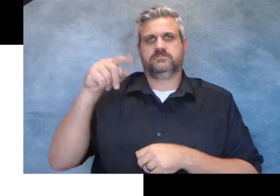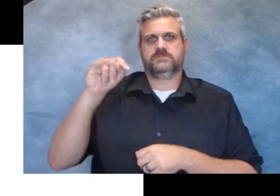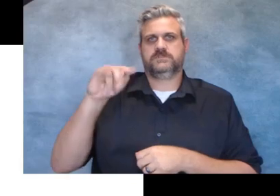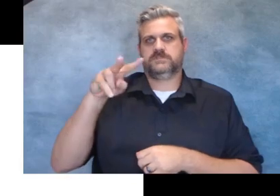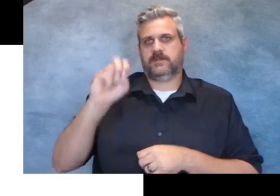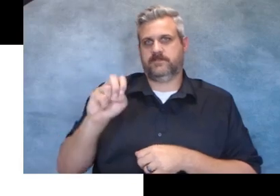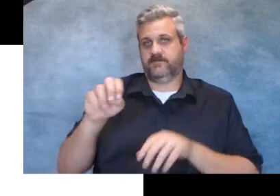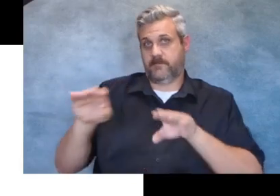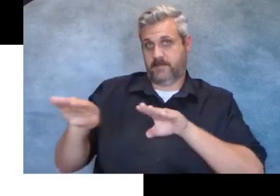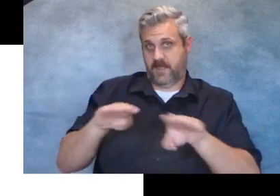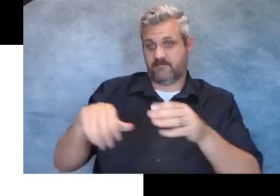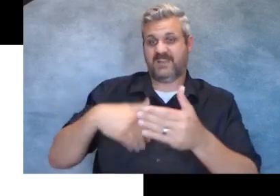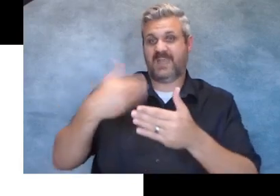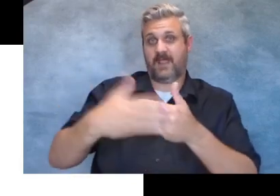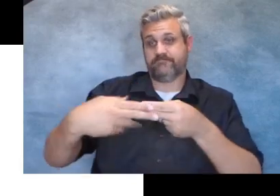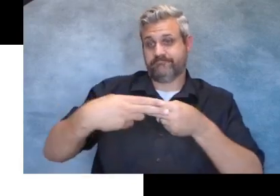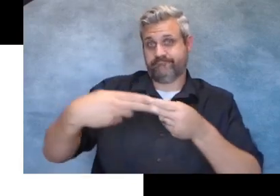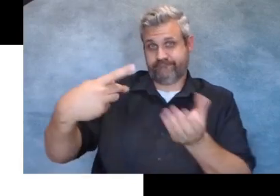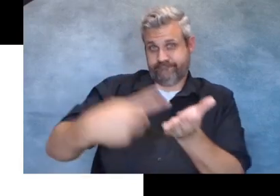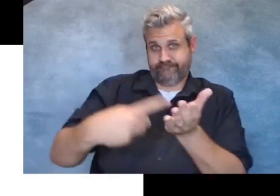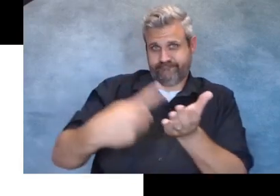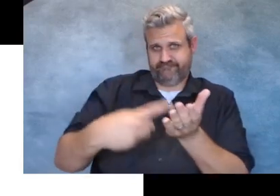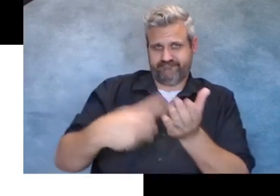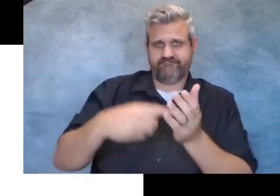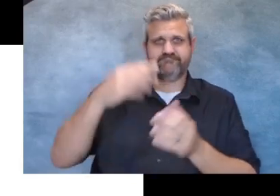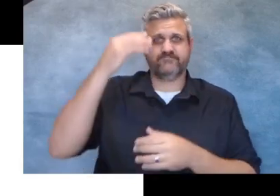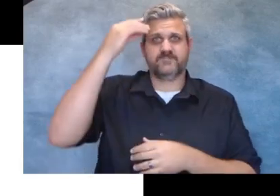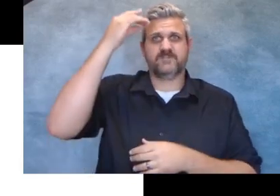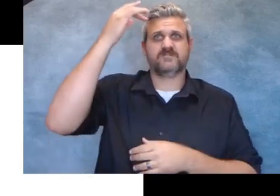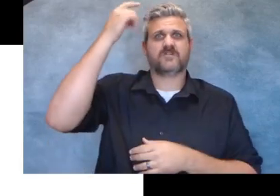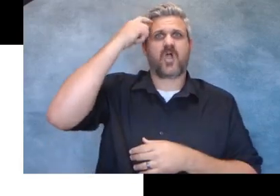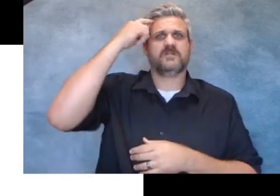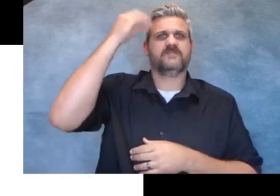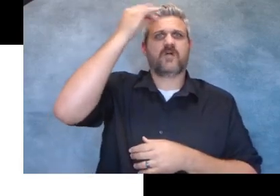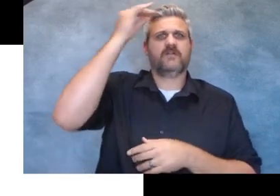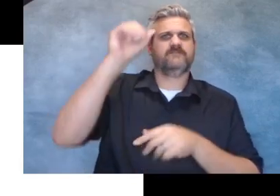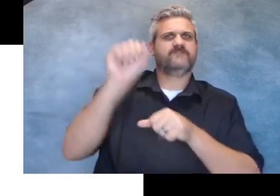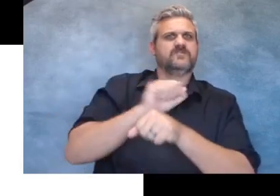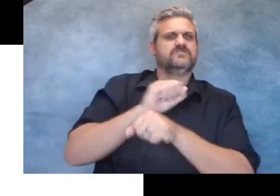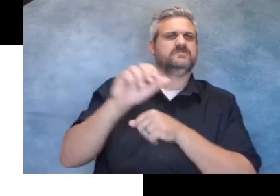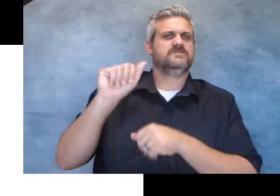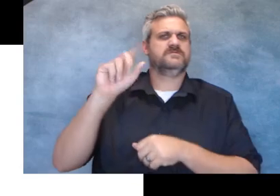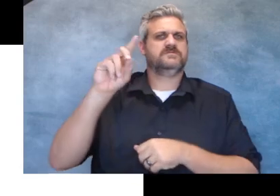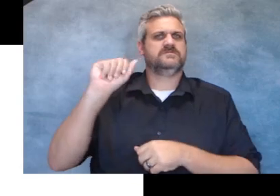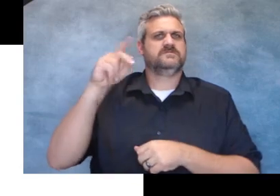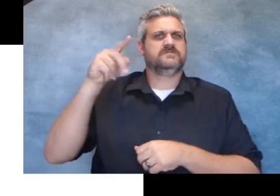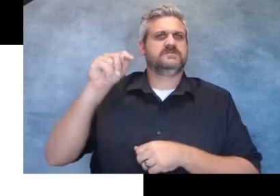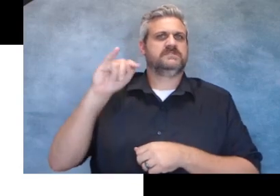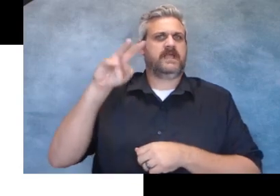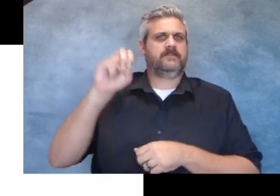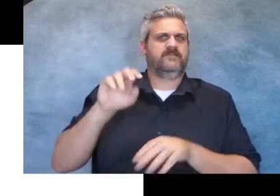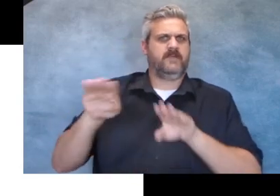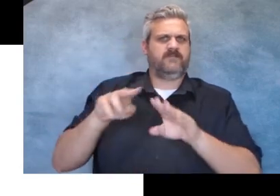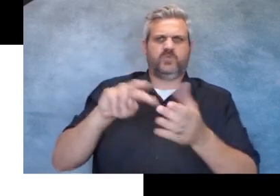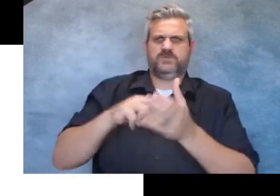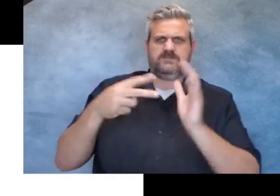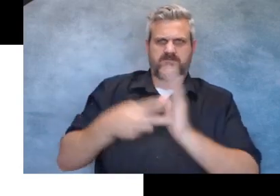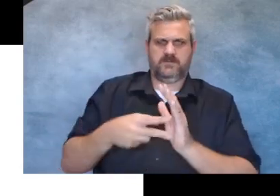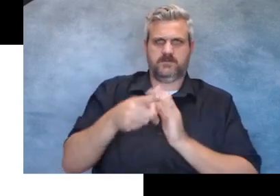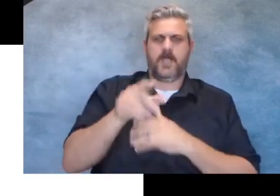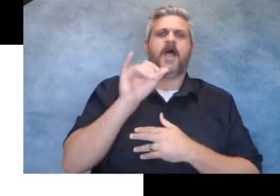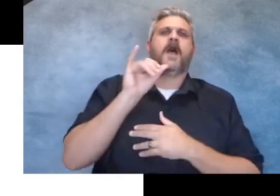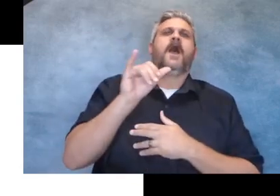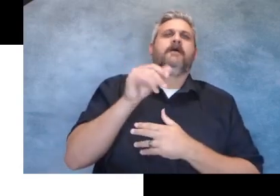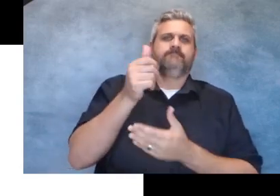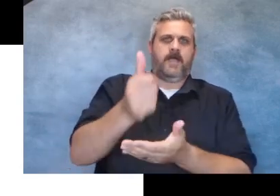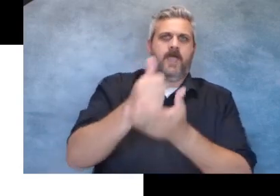next slides will discuss what cognitive functioning and adaptive behavior mean so that you as the parent or guardian can contribute information and